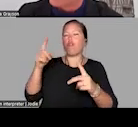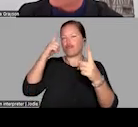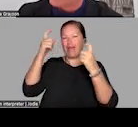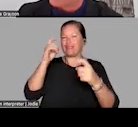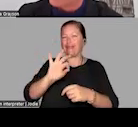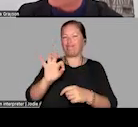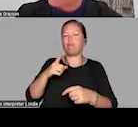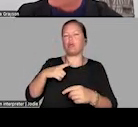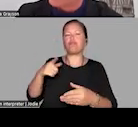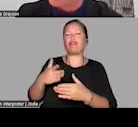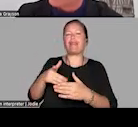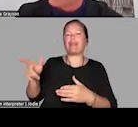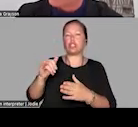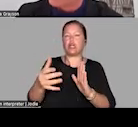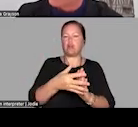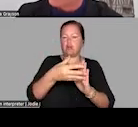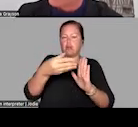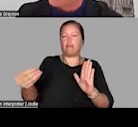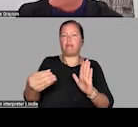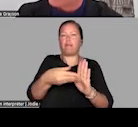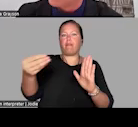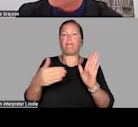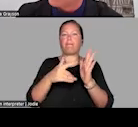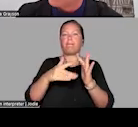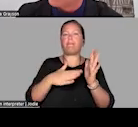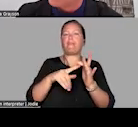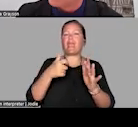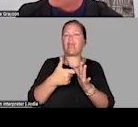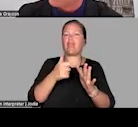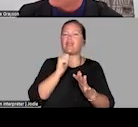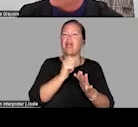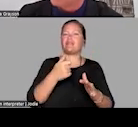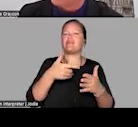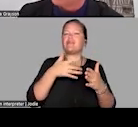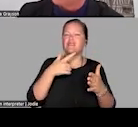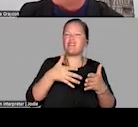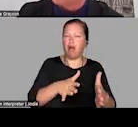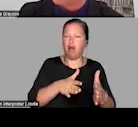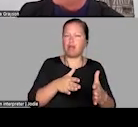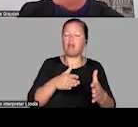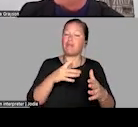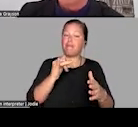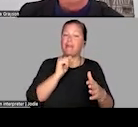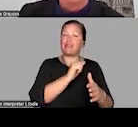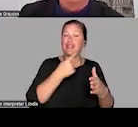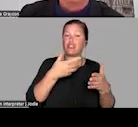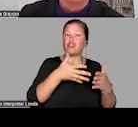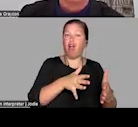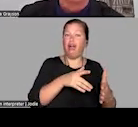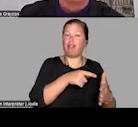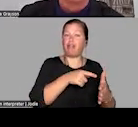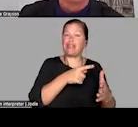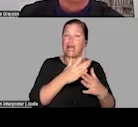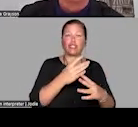generating some work that can mimic certain styles, and some of the styles might be protected and belong